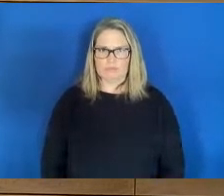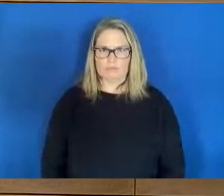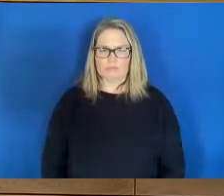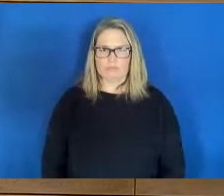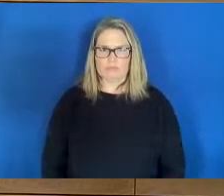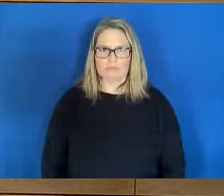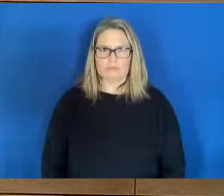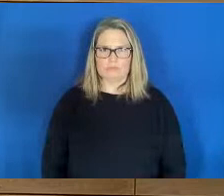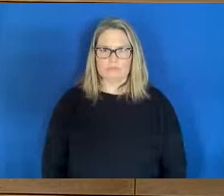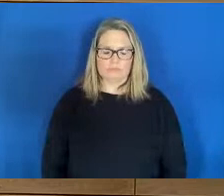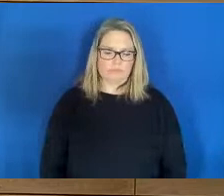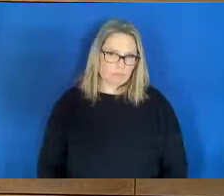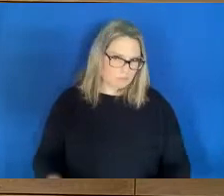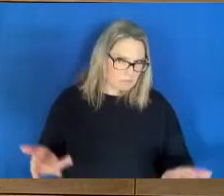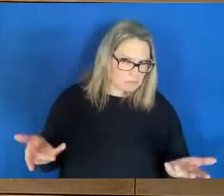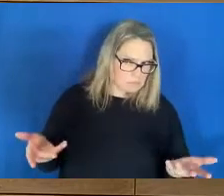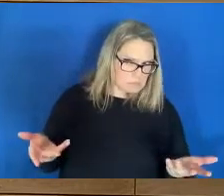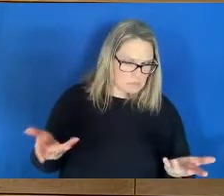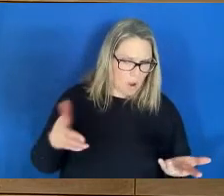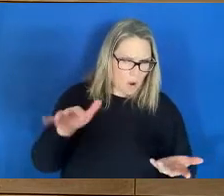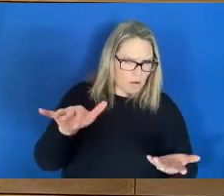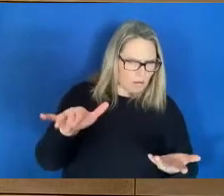David, are you with us?